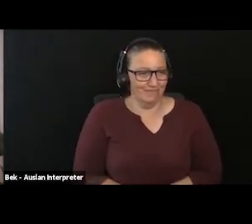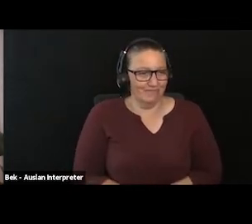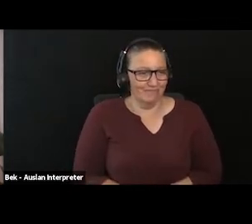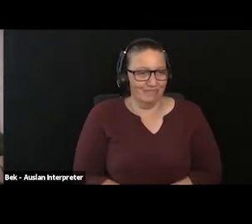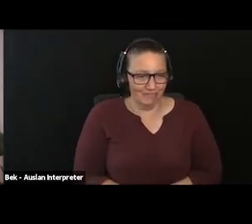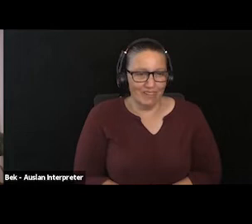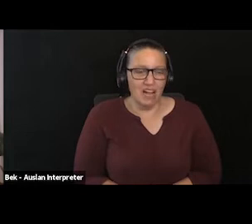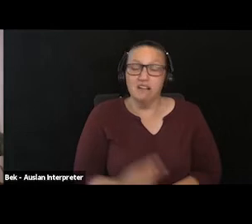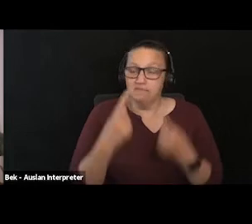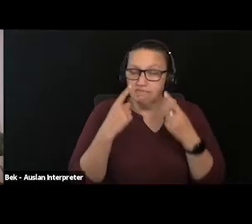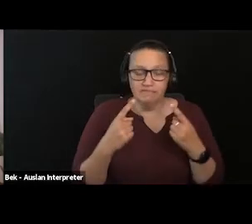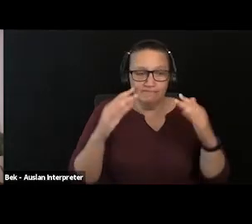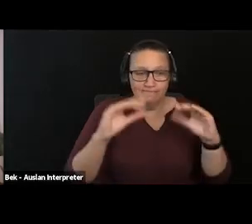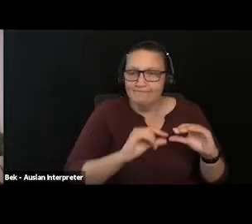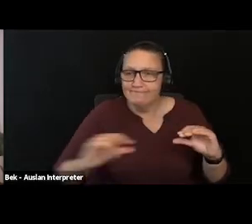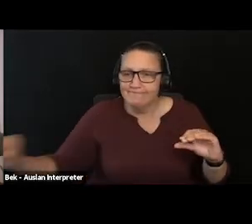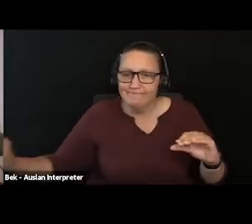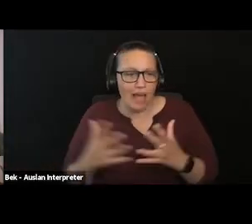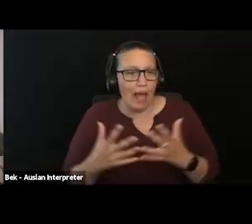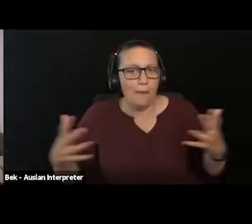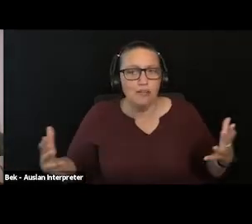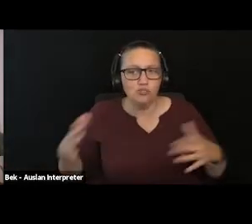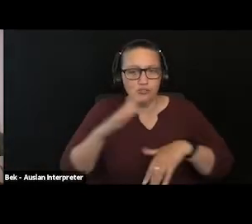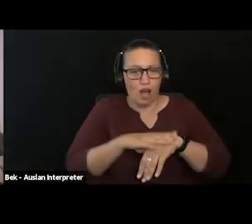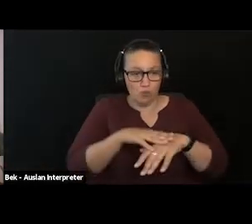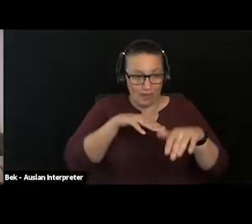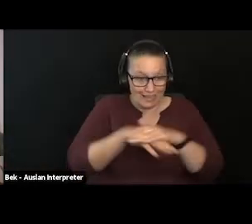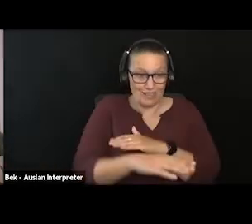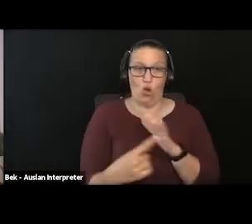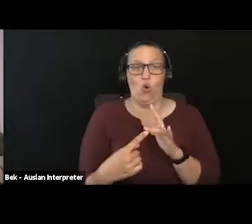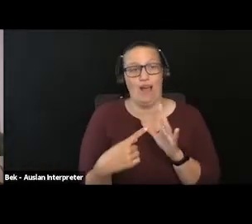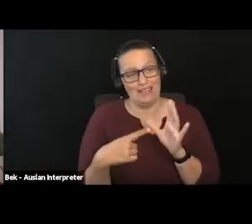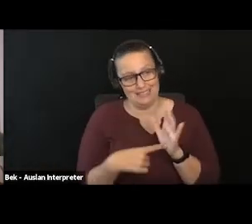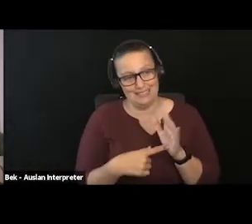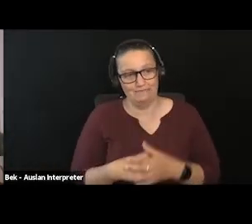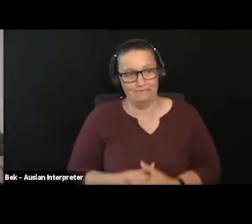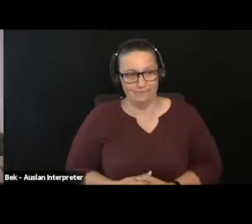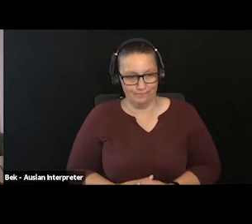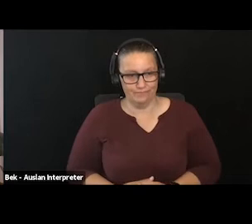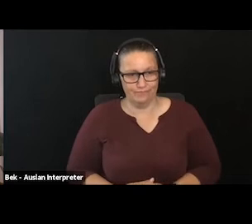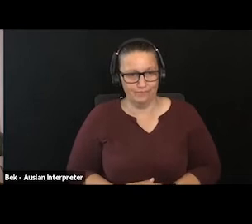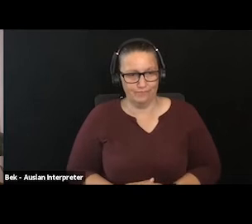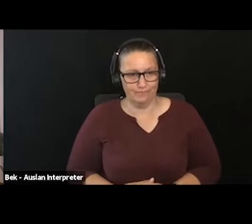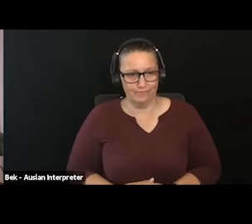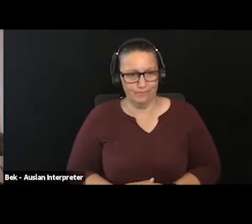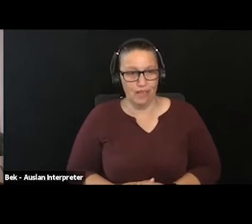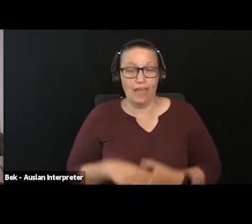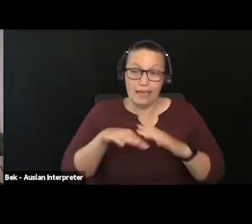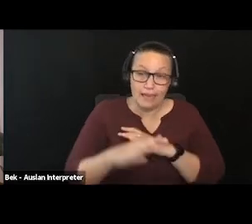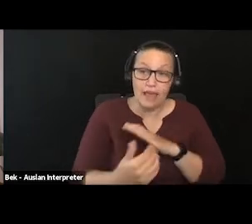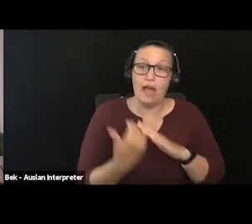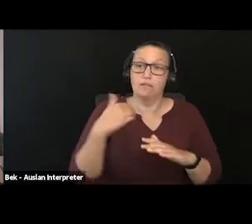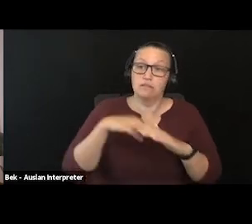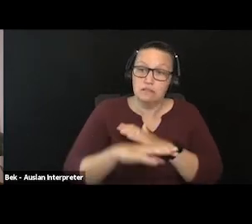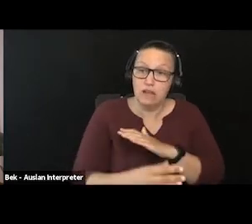were in the cohort for. How much of that time did you spend in OAT? So regardless of how many times you've gone in and out, how much